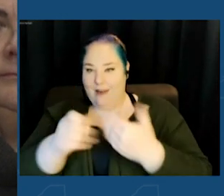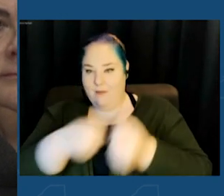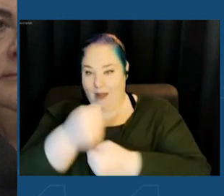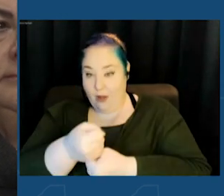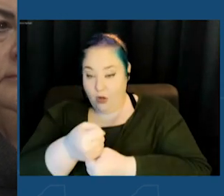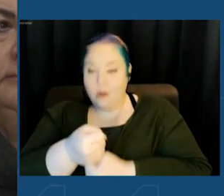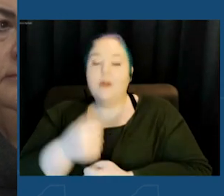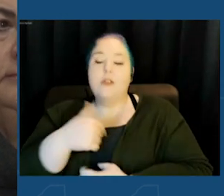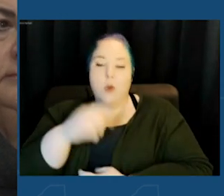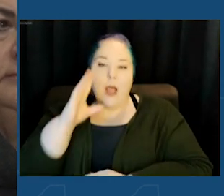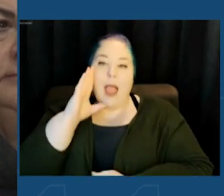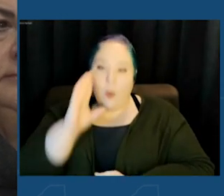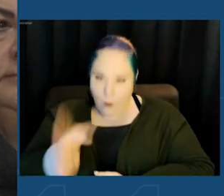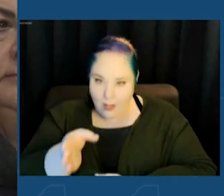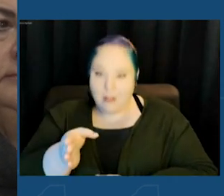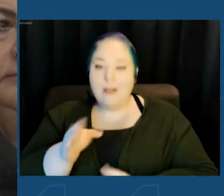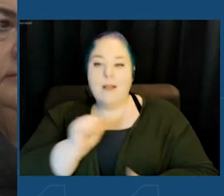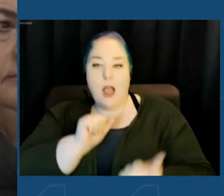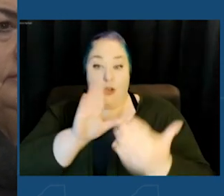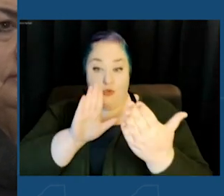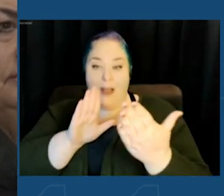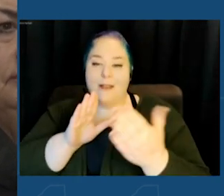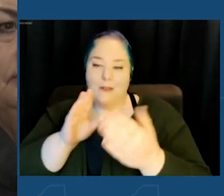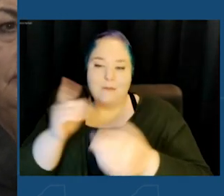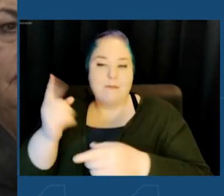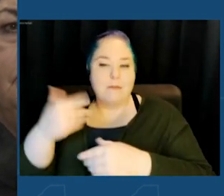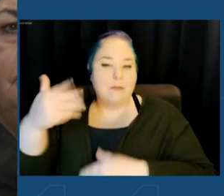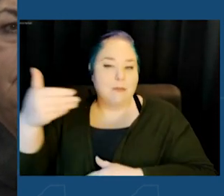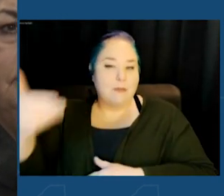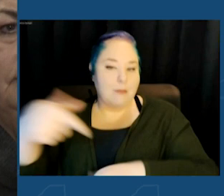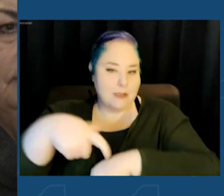address that in uh in proper time